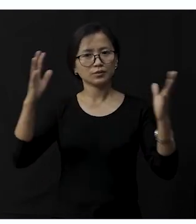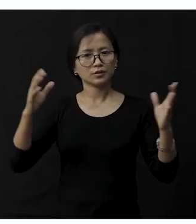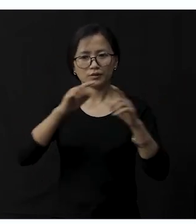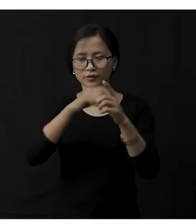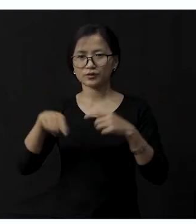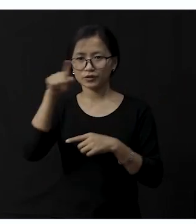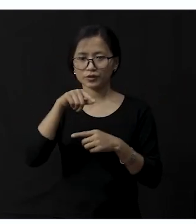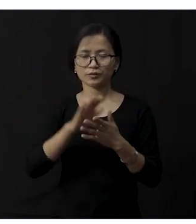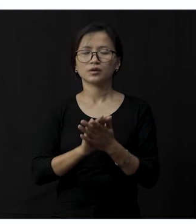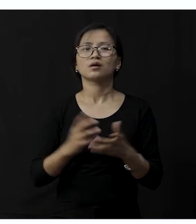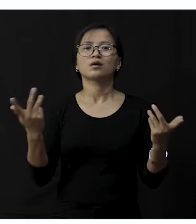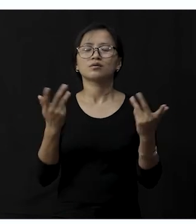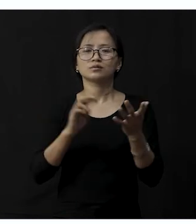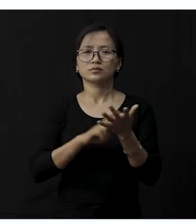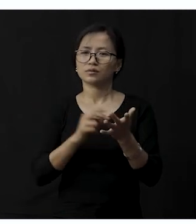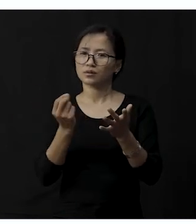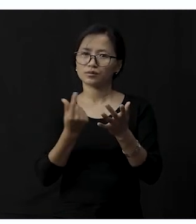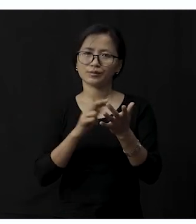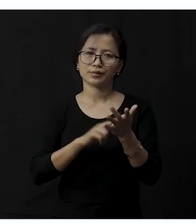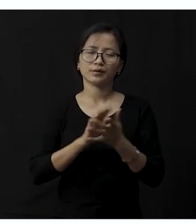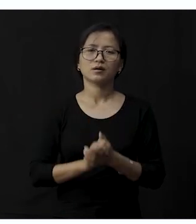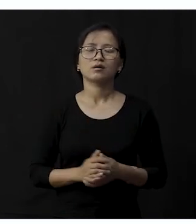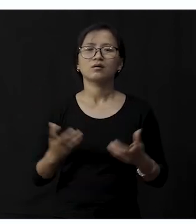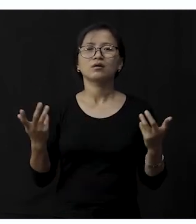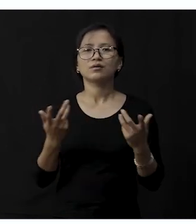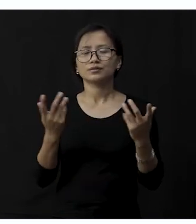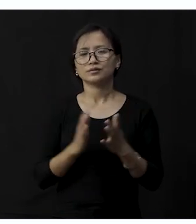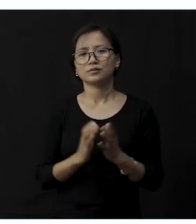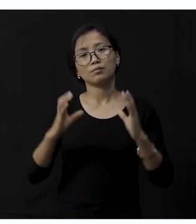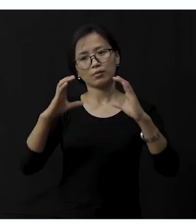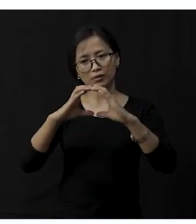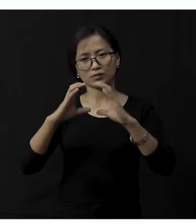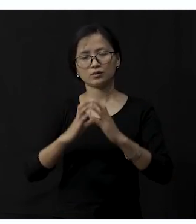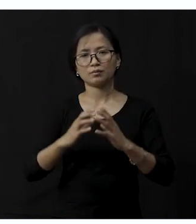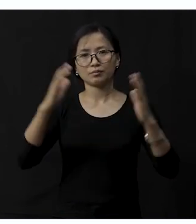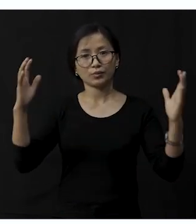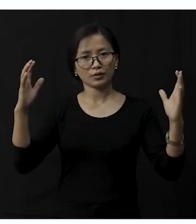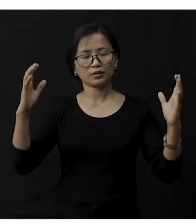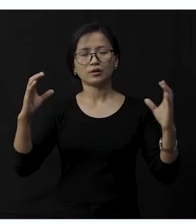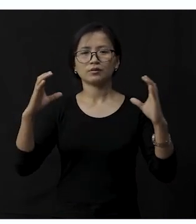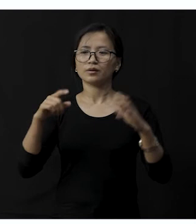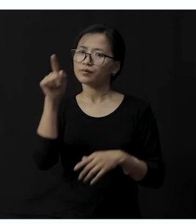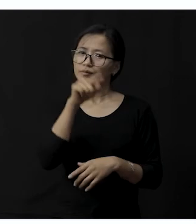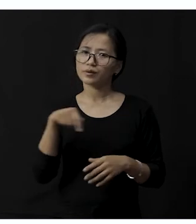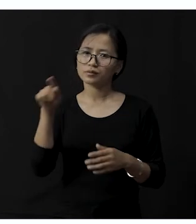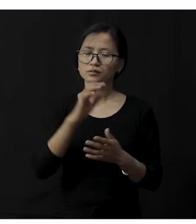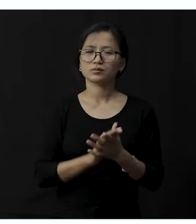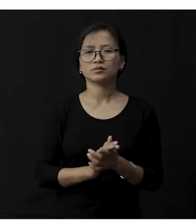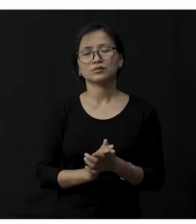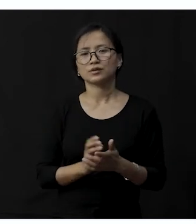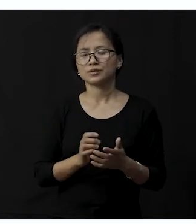a noun. And how is the ball? It is big and round. So big and round is going to be your